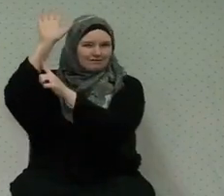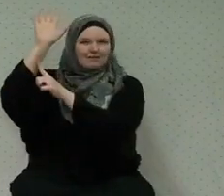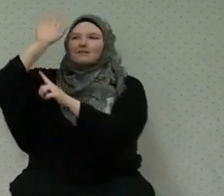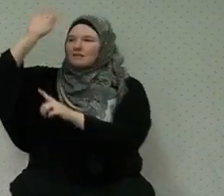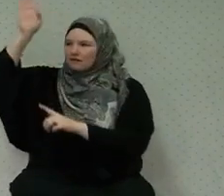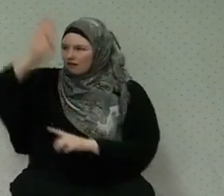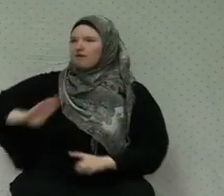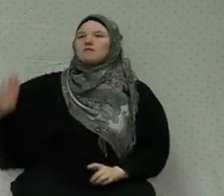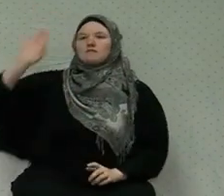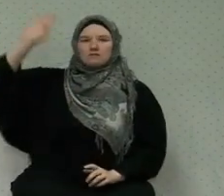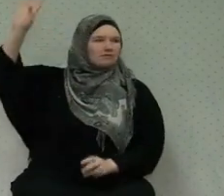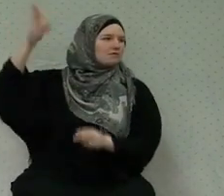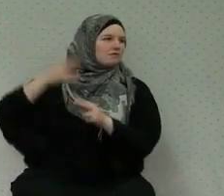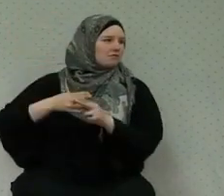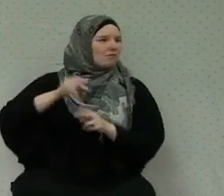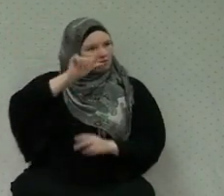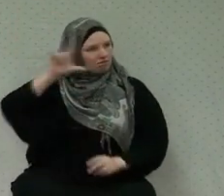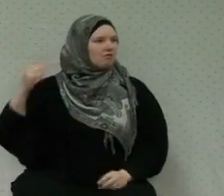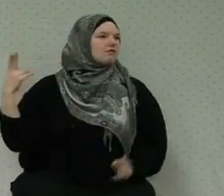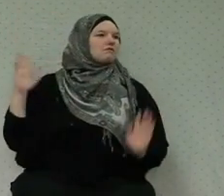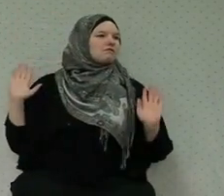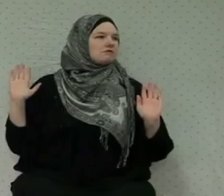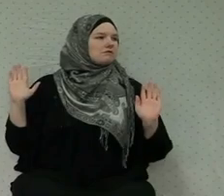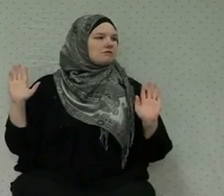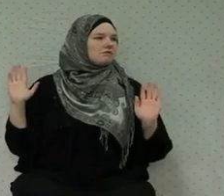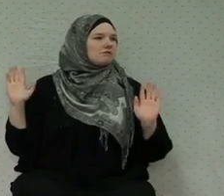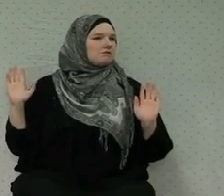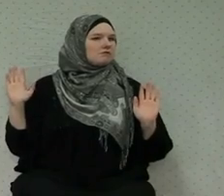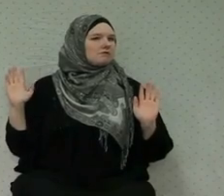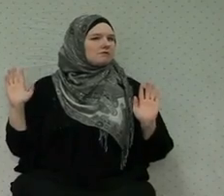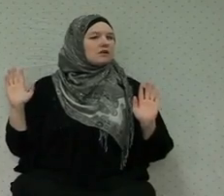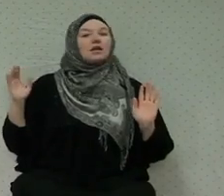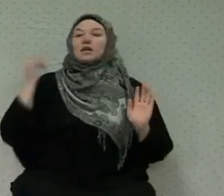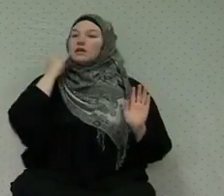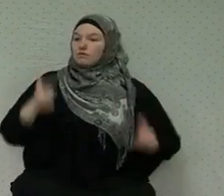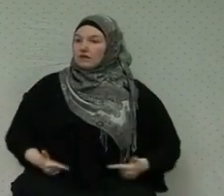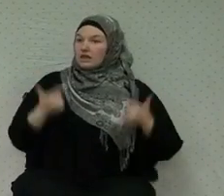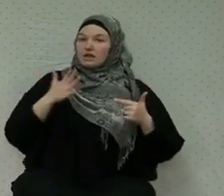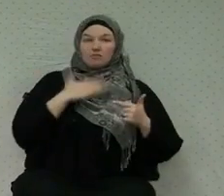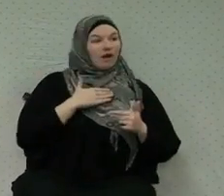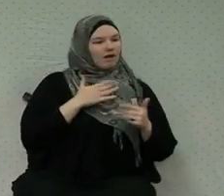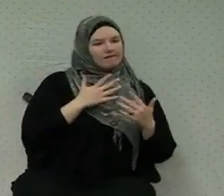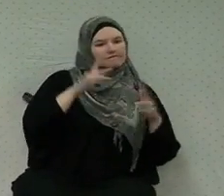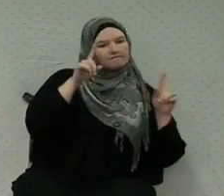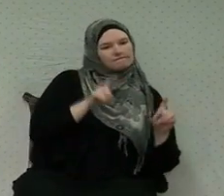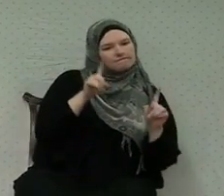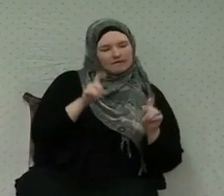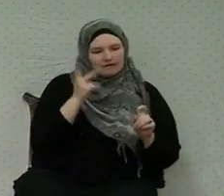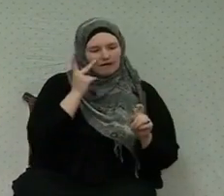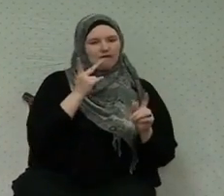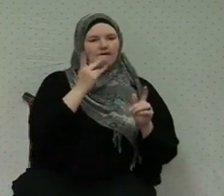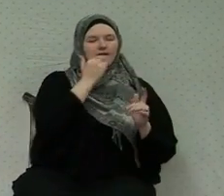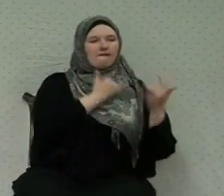his name, Allah. So if we live by trial and error, and we